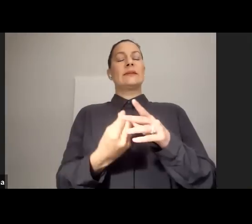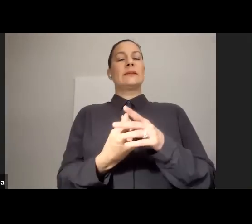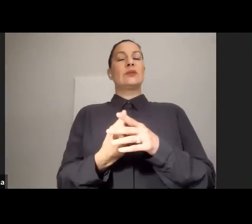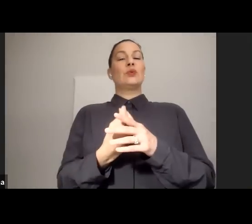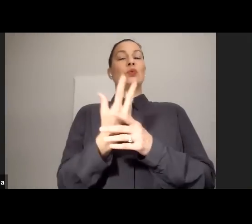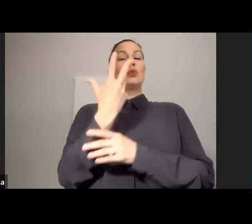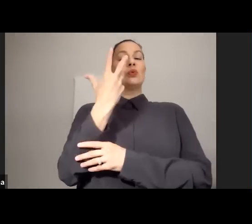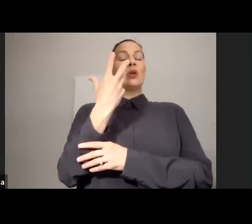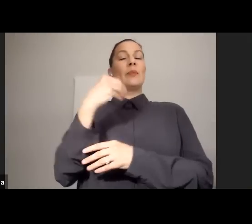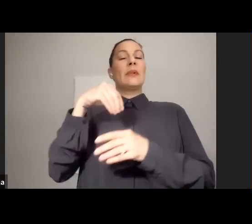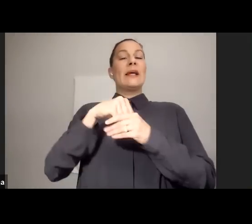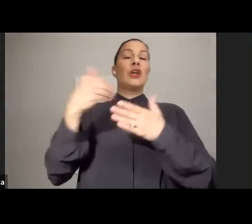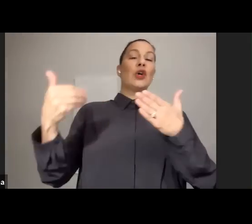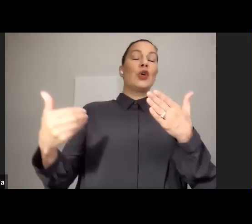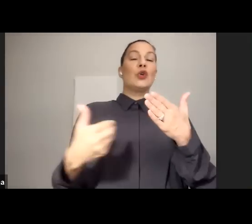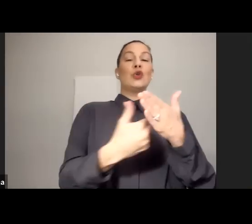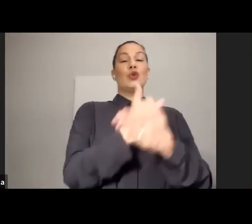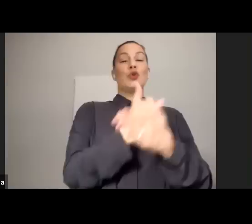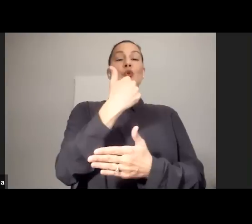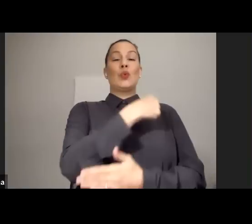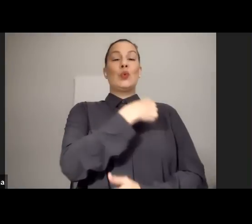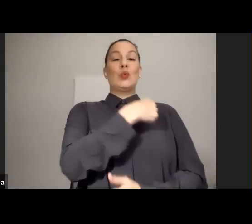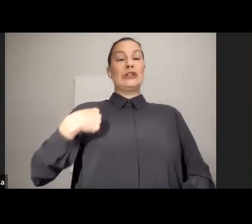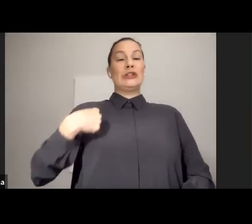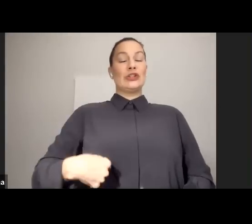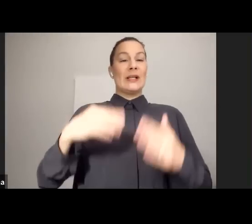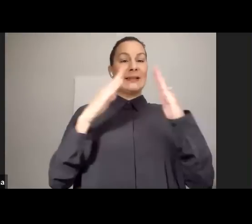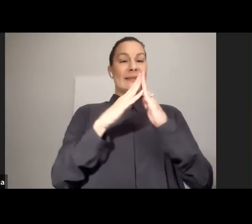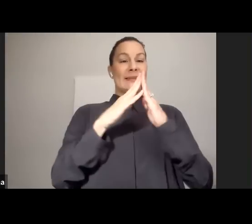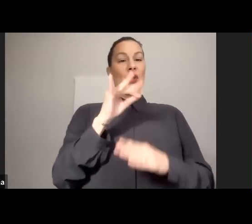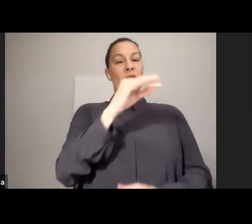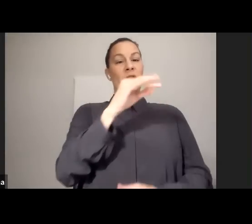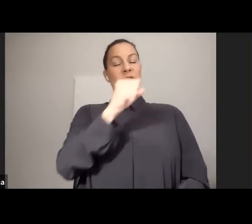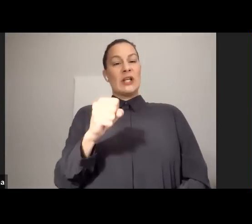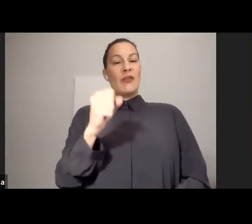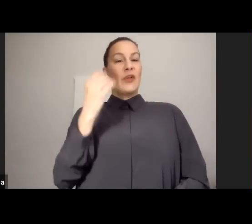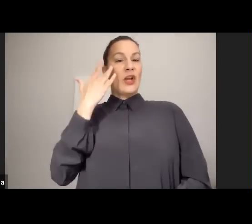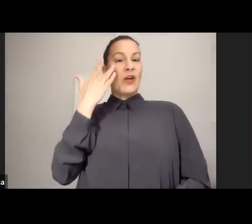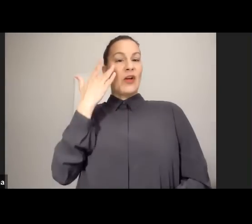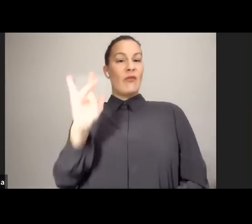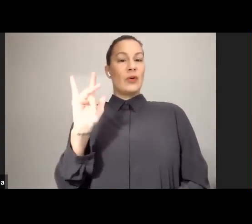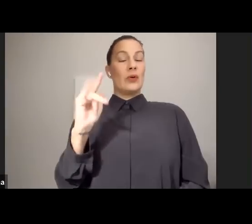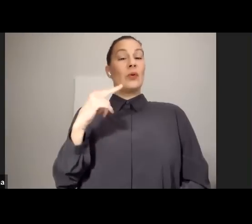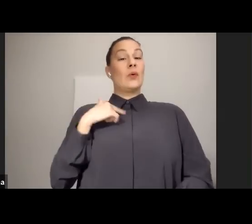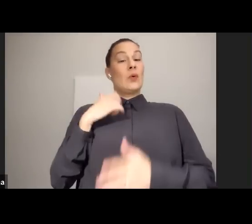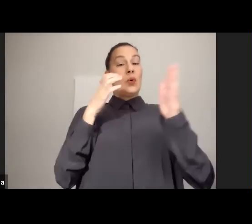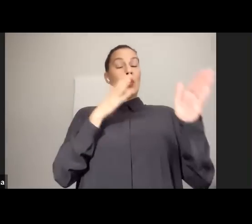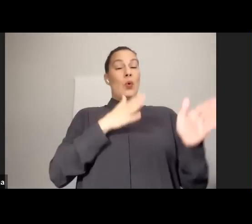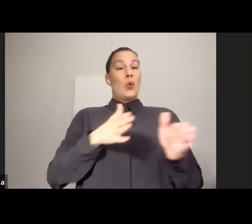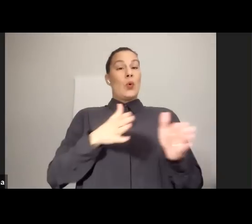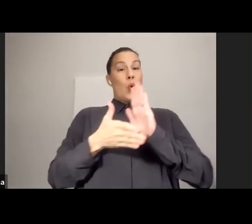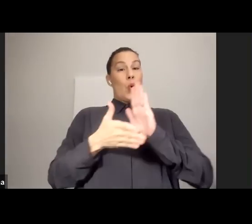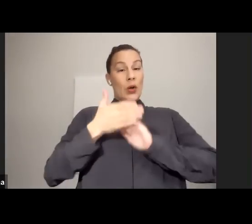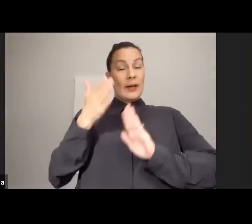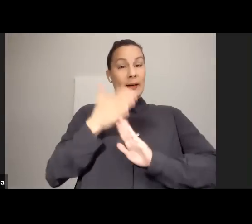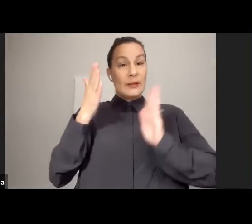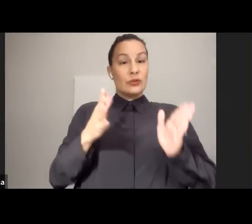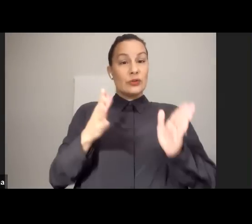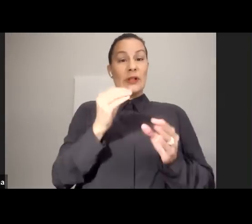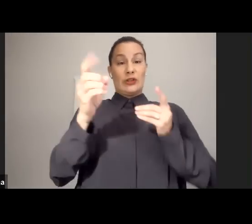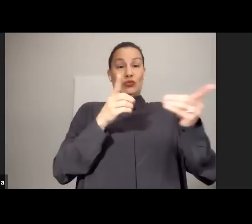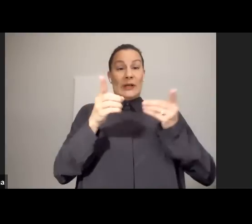of Southern California. And as an organizer and co-director of Red Canary, most of my work